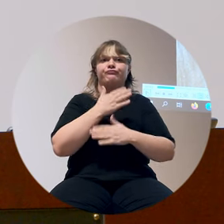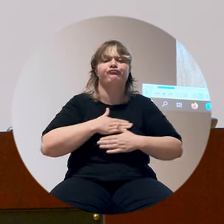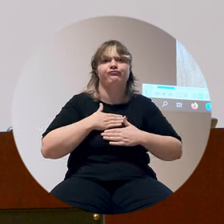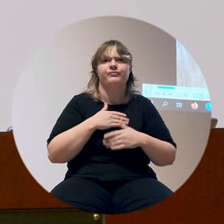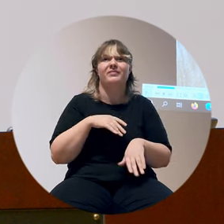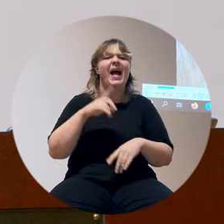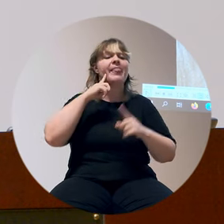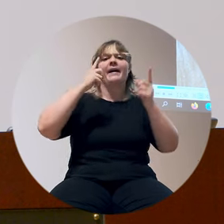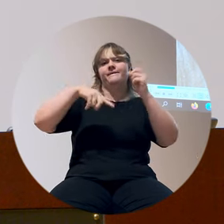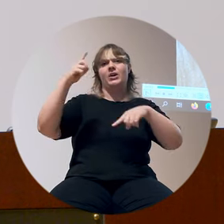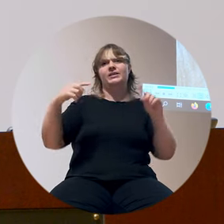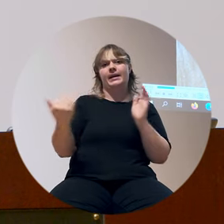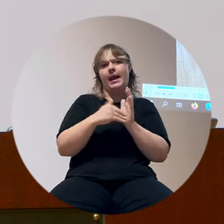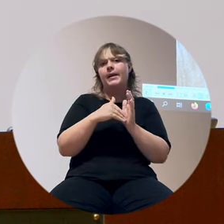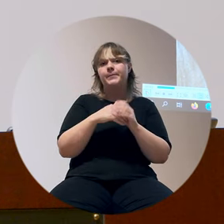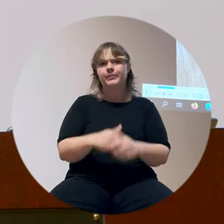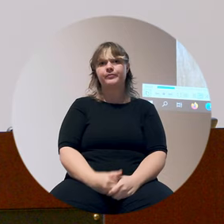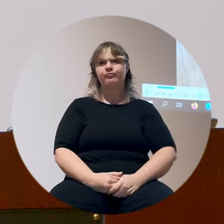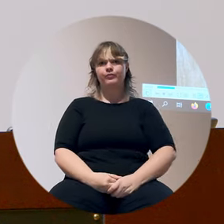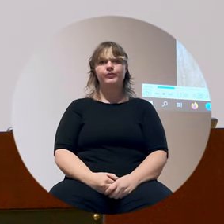I think it varies again, and